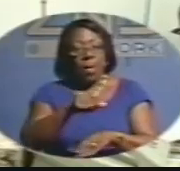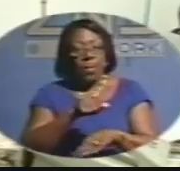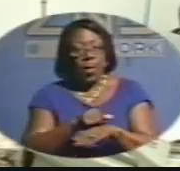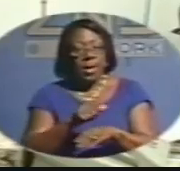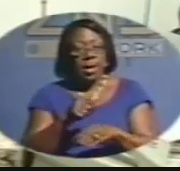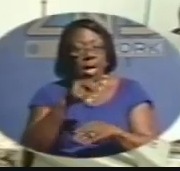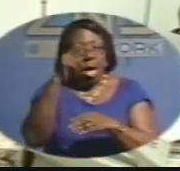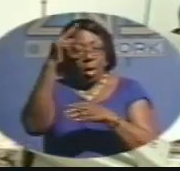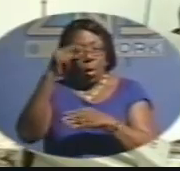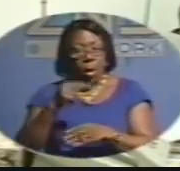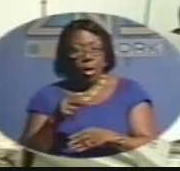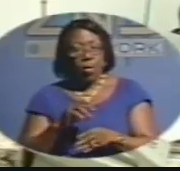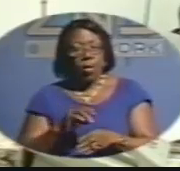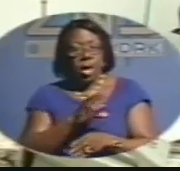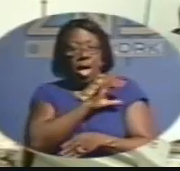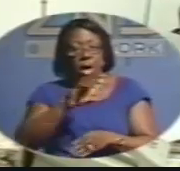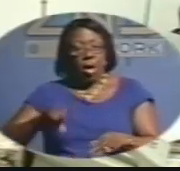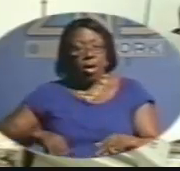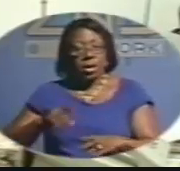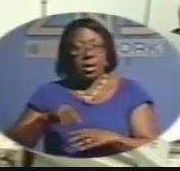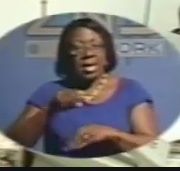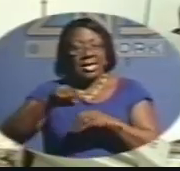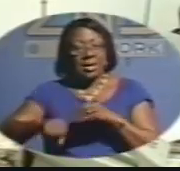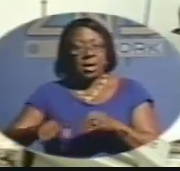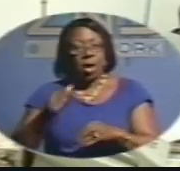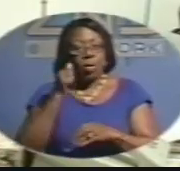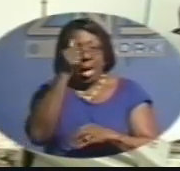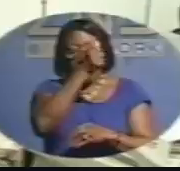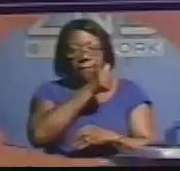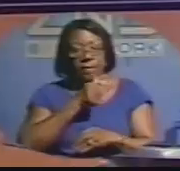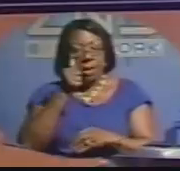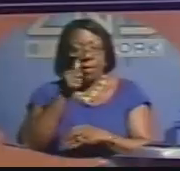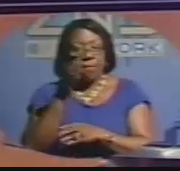an honorary consul in South Africa for Bahamian interests.